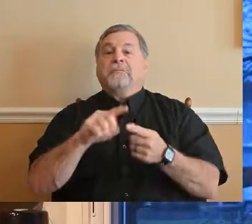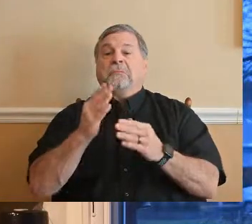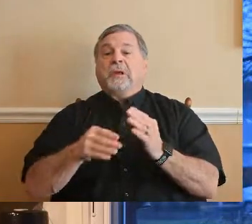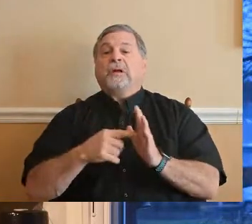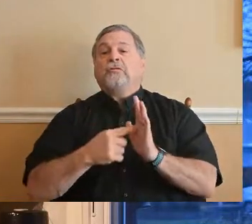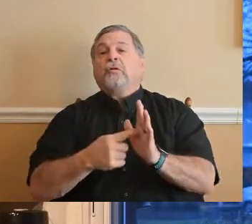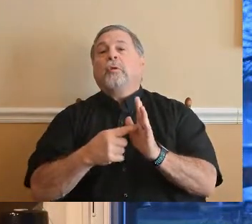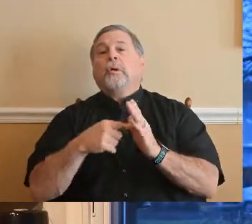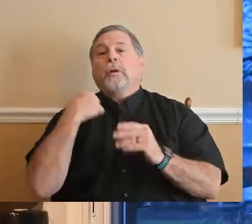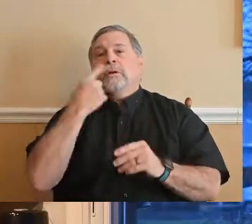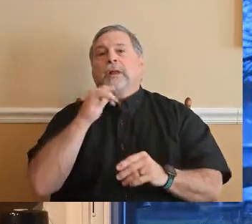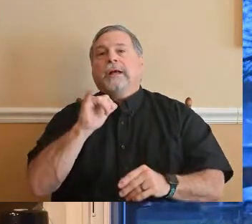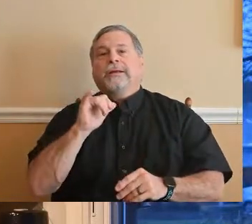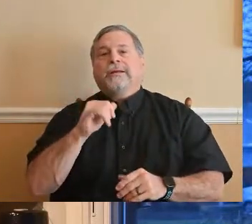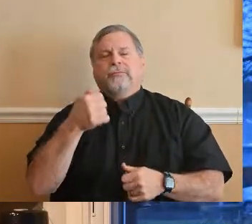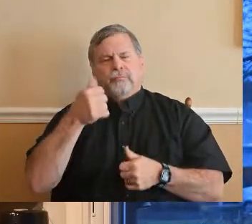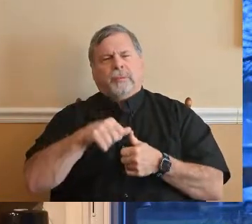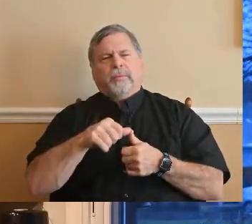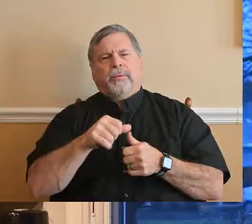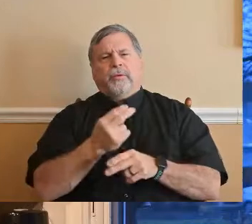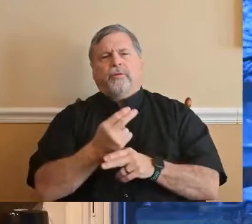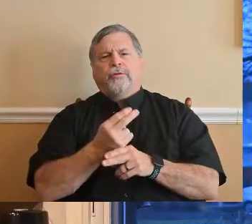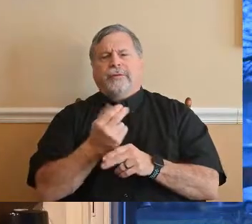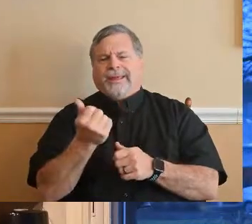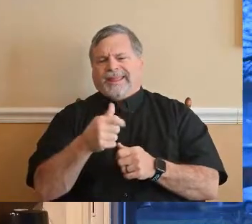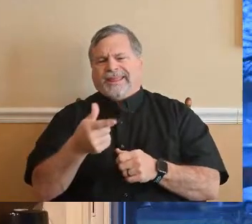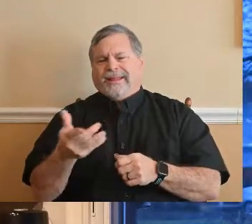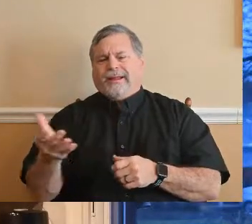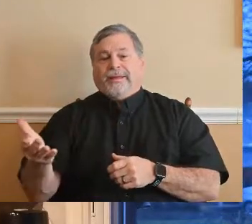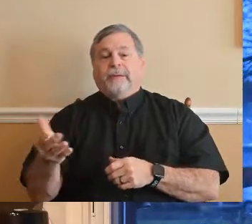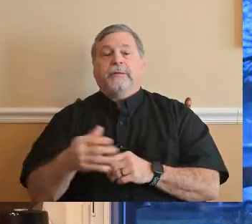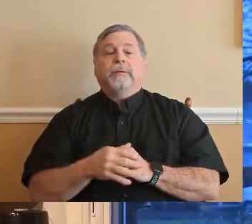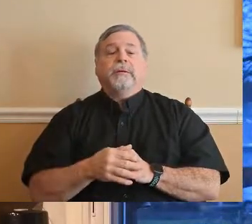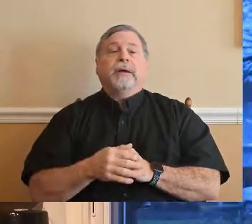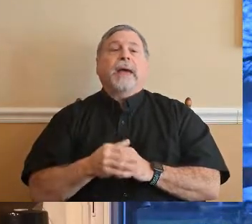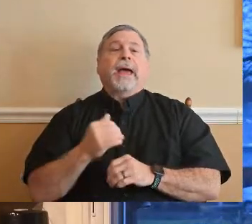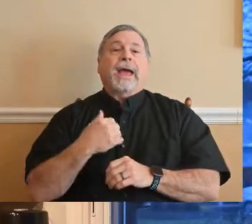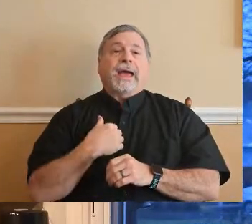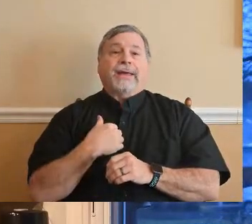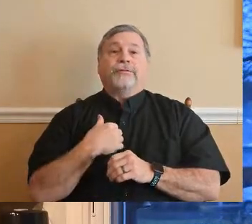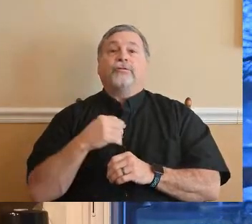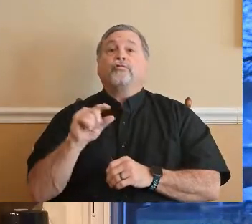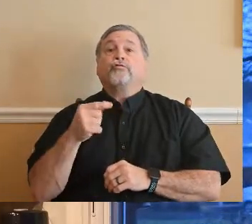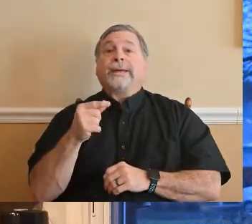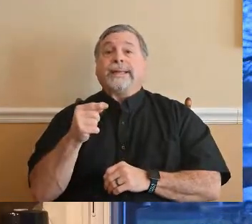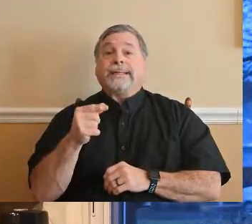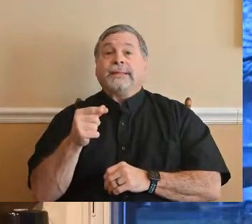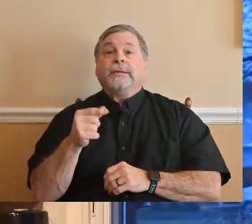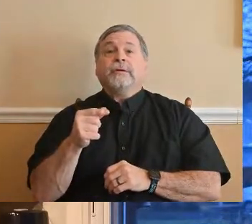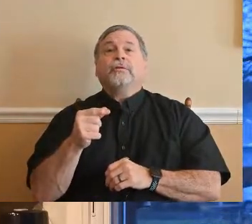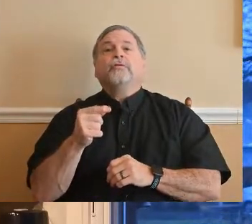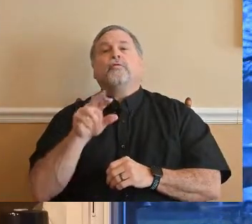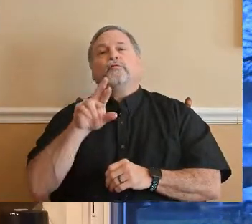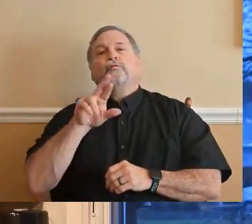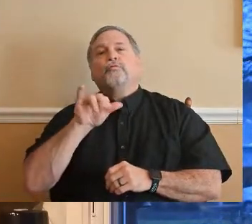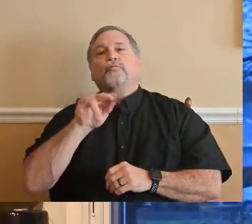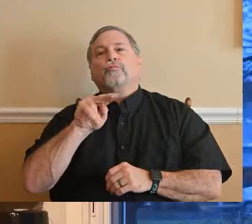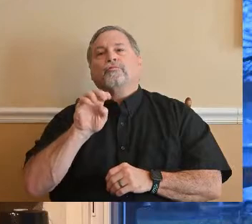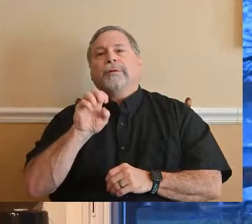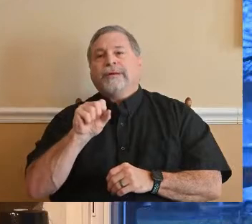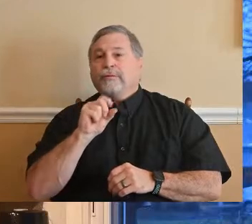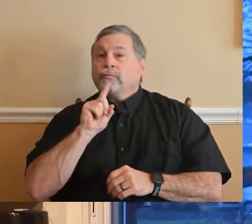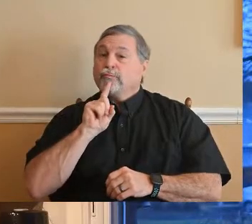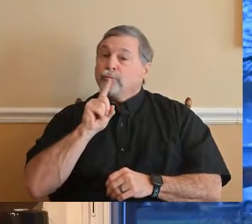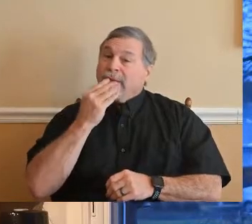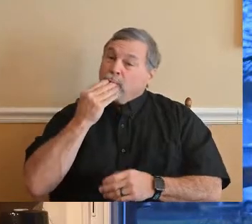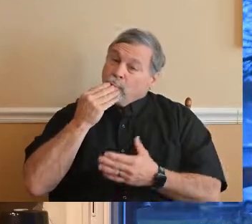you what it looks like. Now, the thing to remember when you're using any of these type of things, anything that has a leafy green, you're going to rinse it really